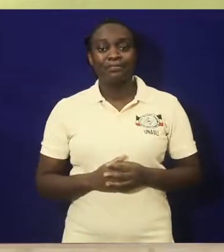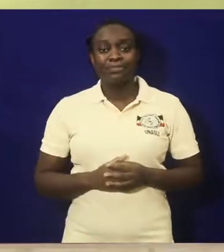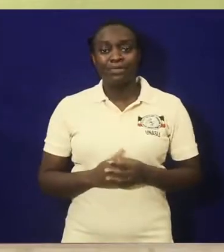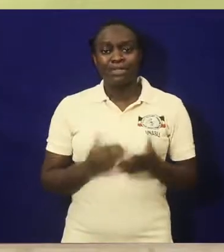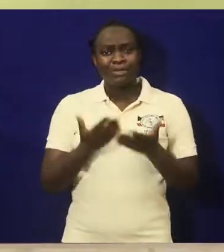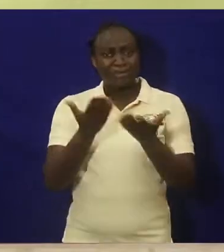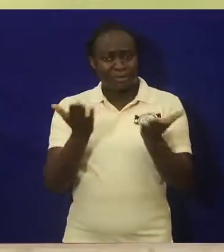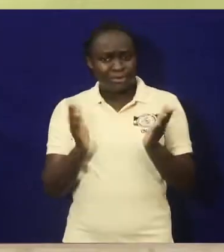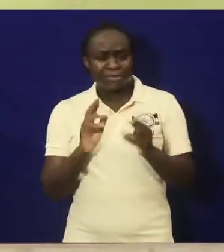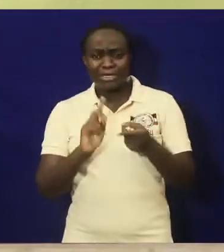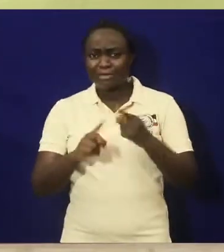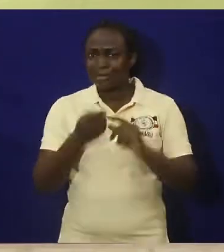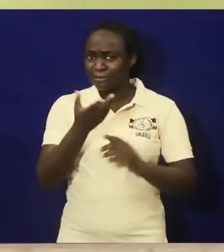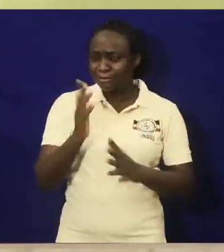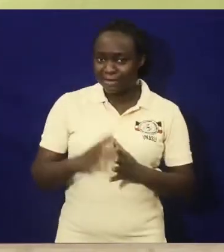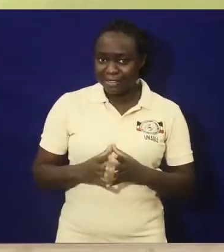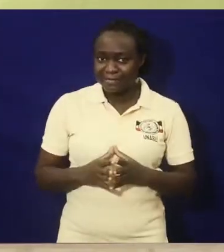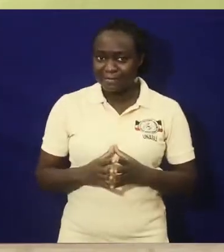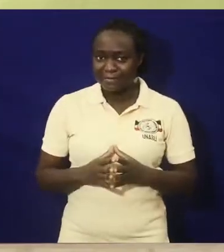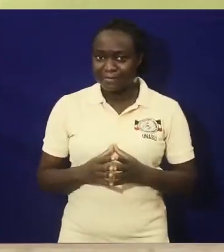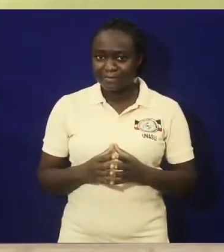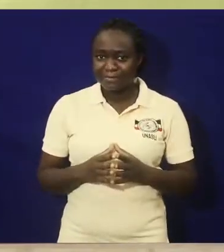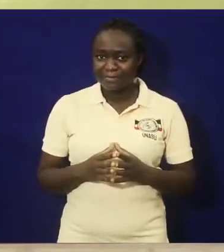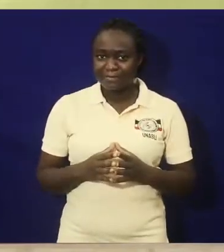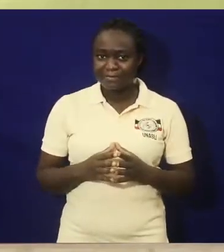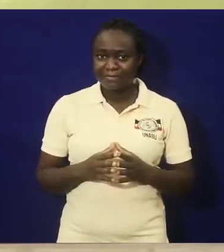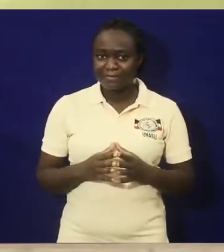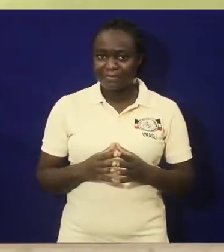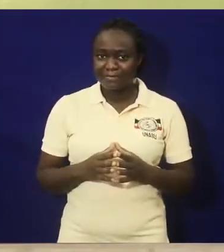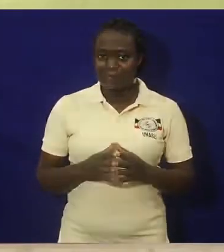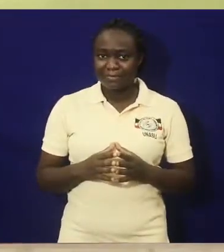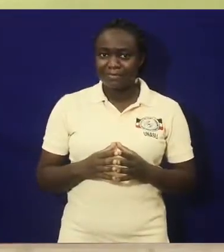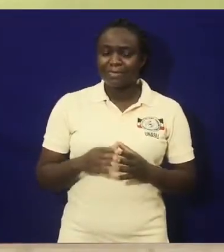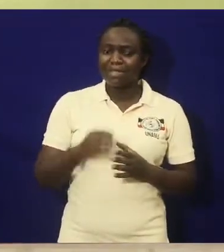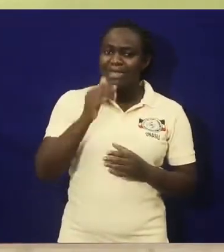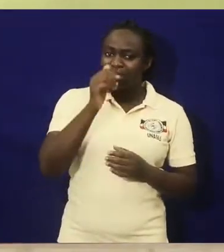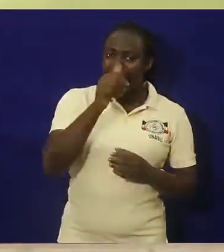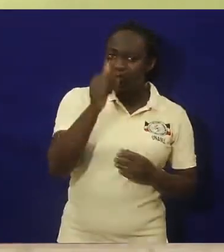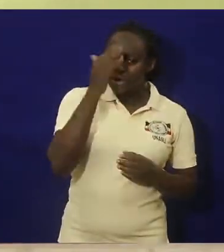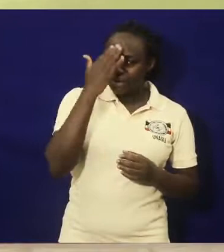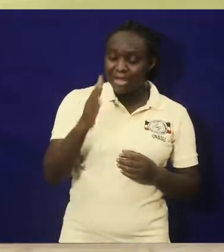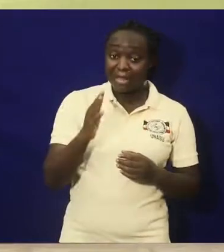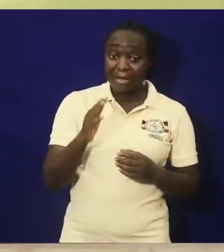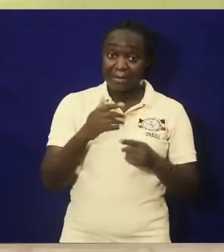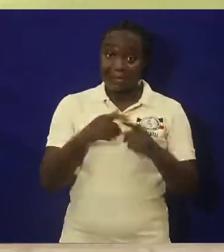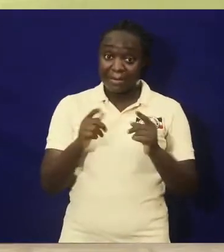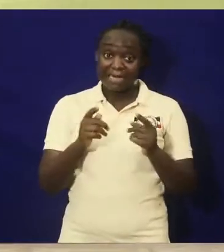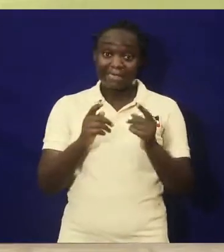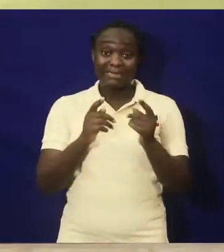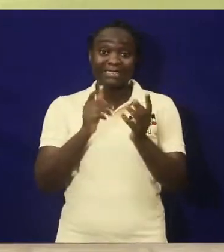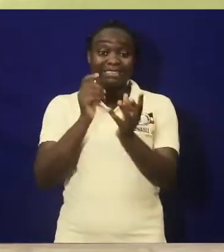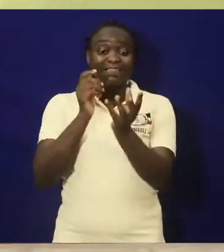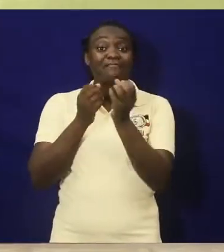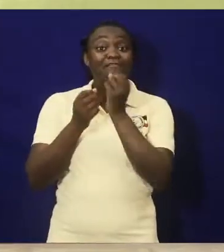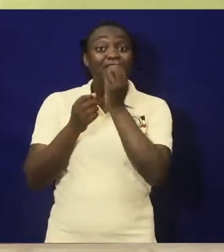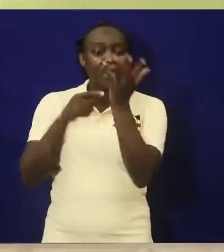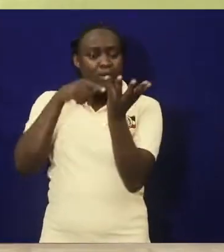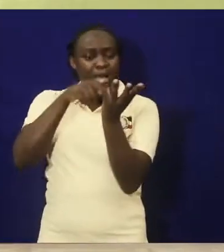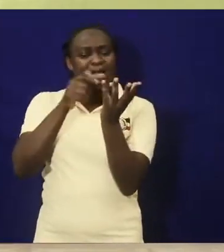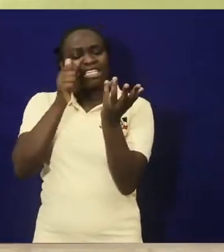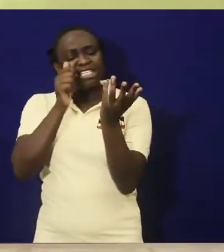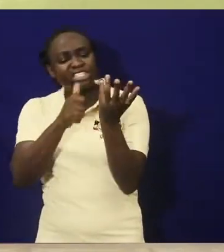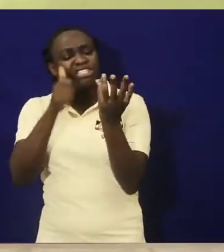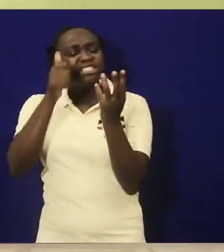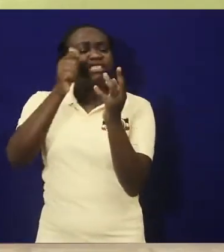Dear friend, we know that each of the parts of the flowering plant